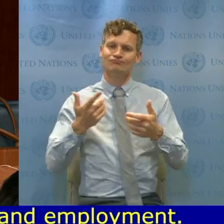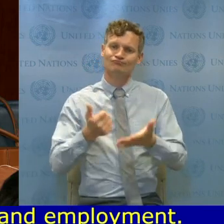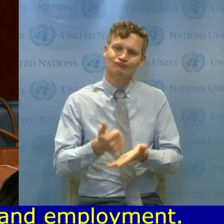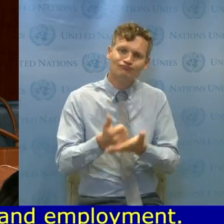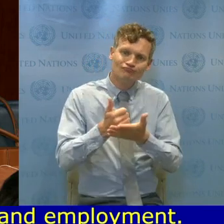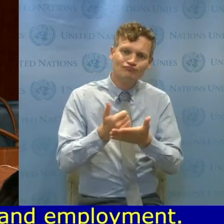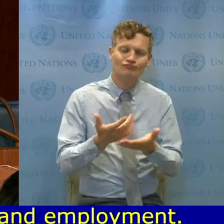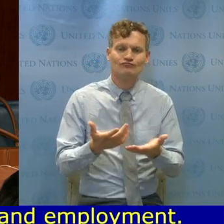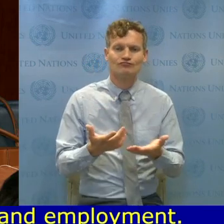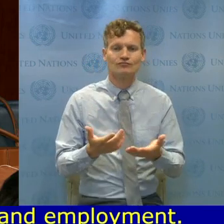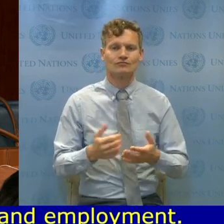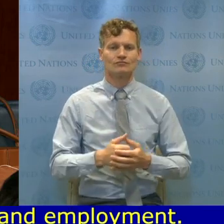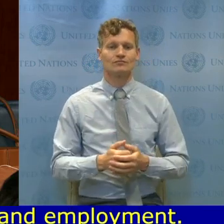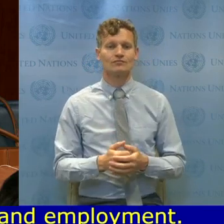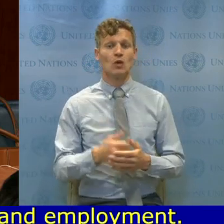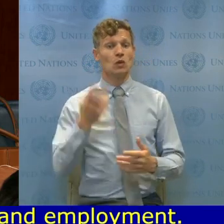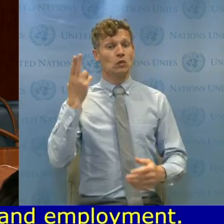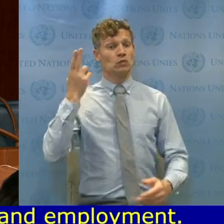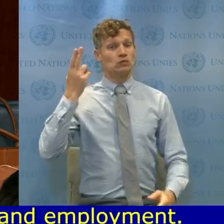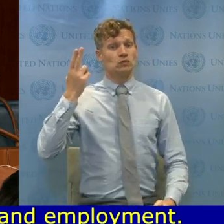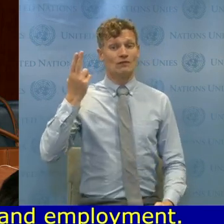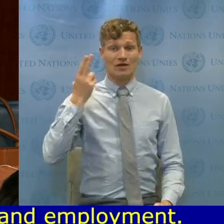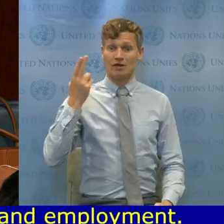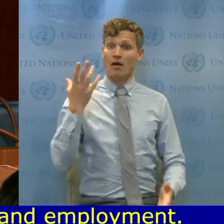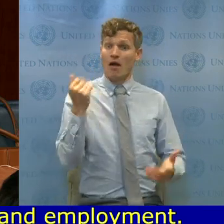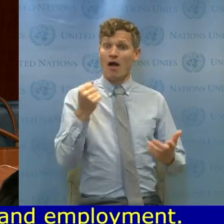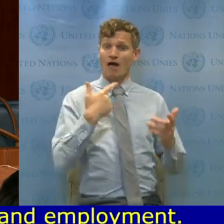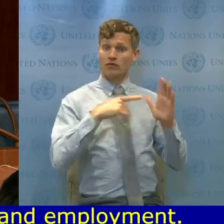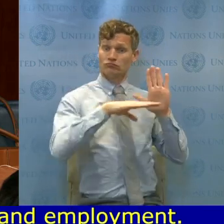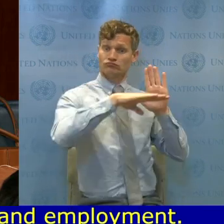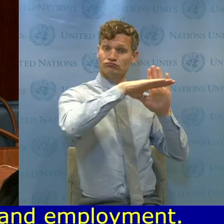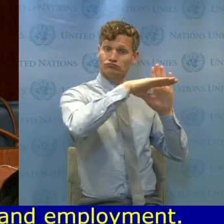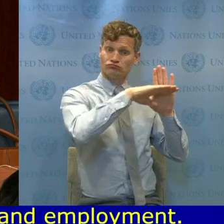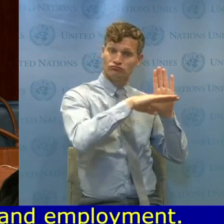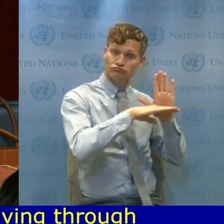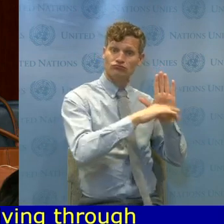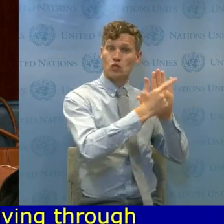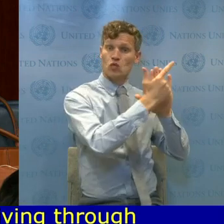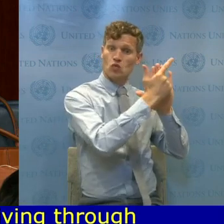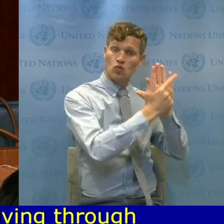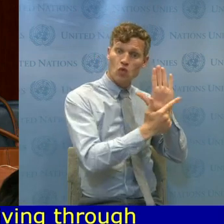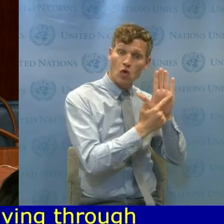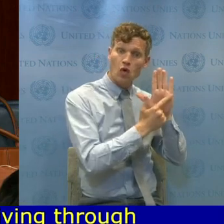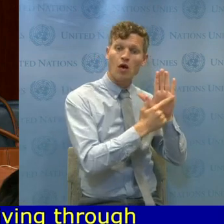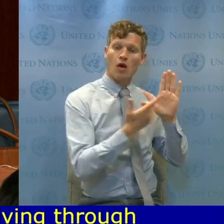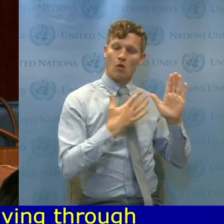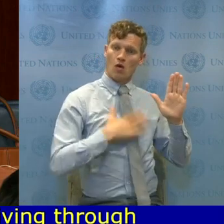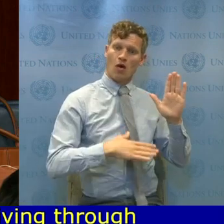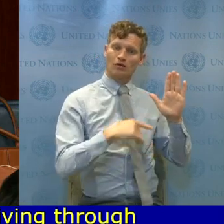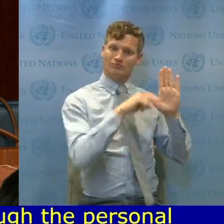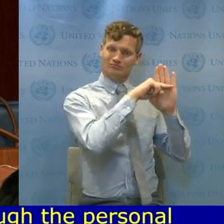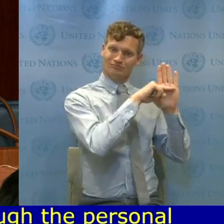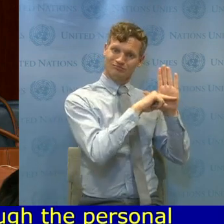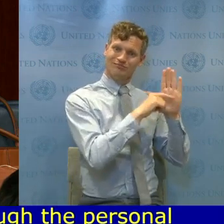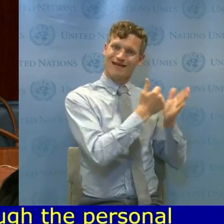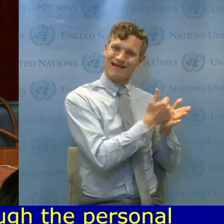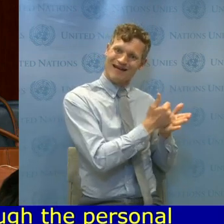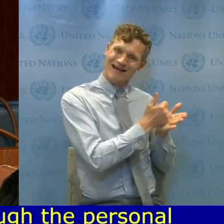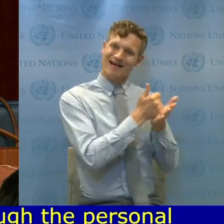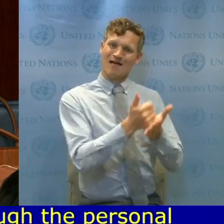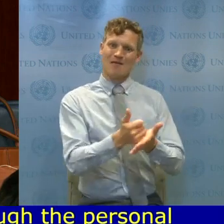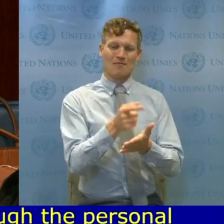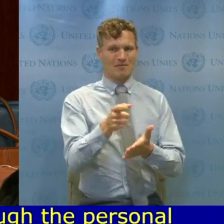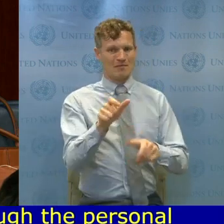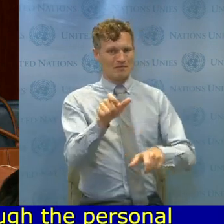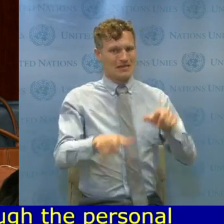Act to improve the quality of life of individuals suffering from disability and their families. Measures